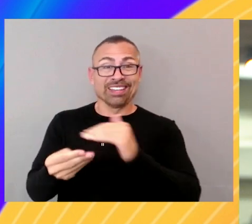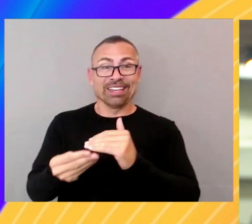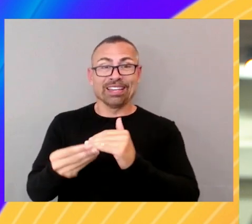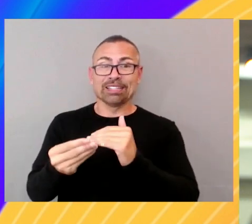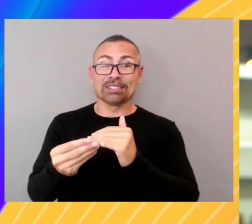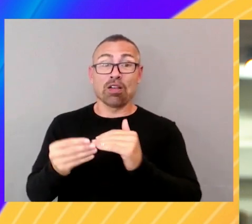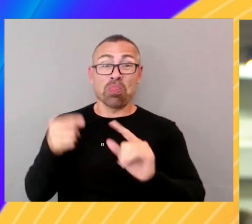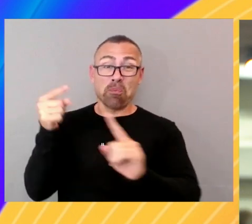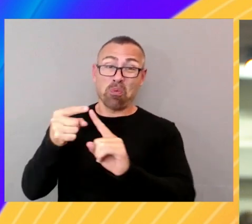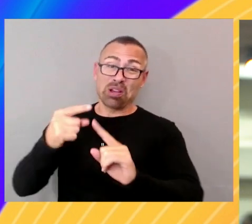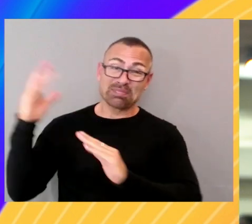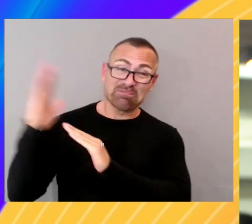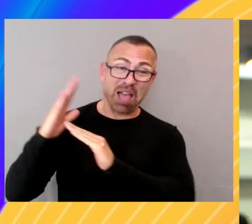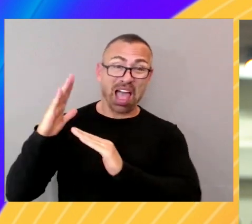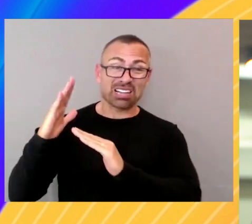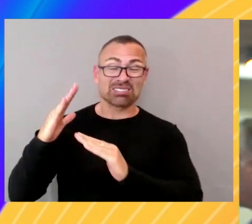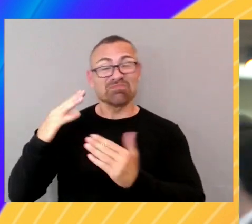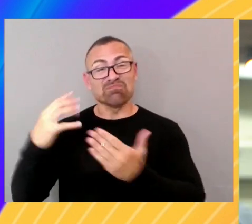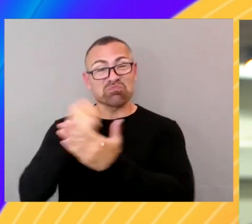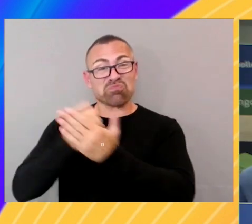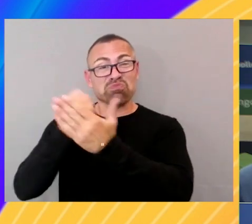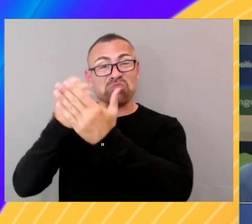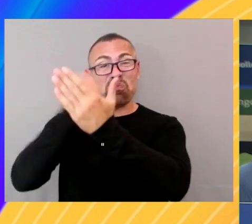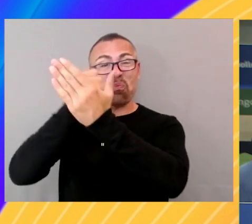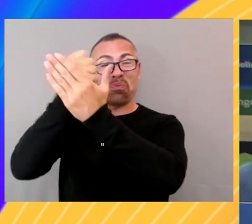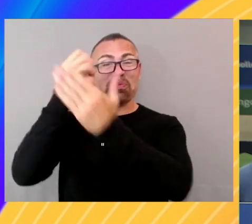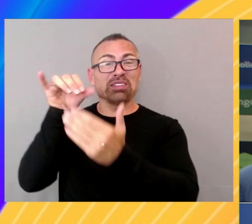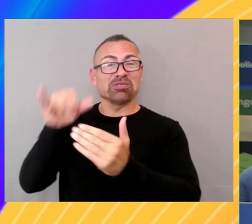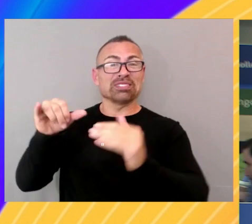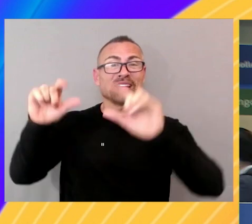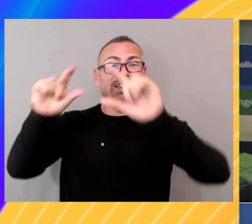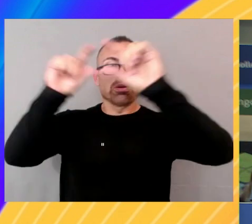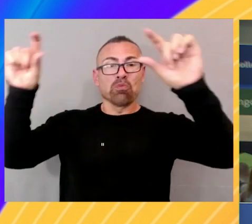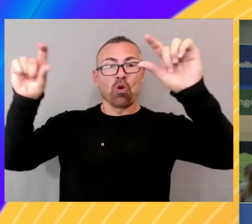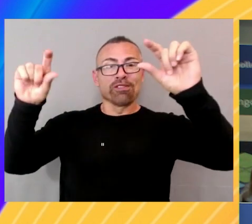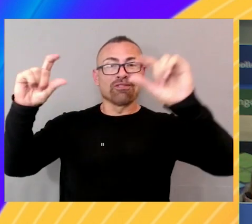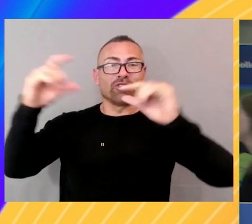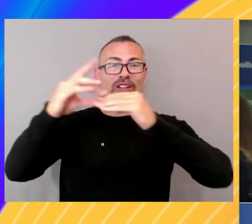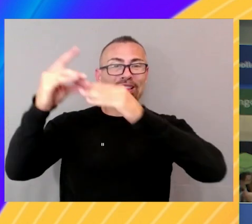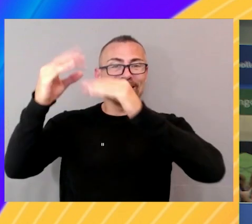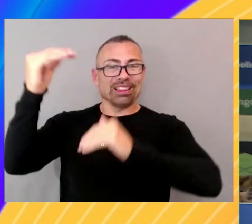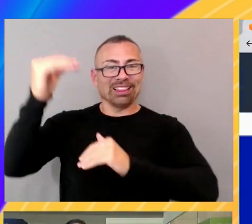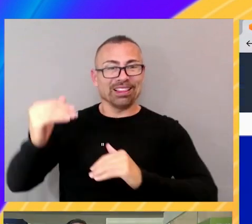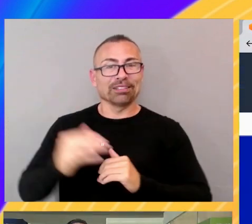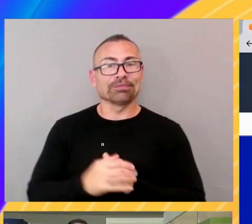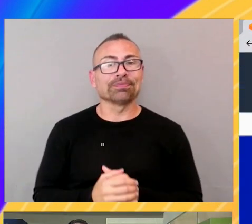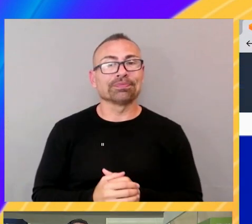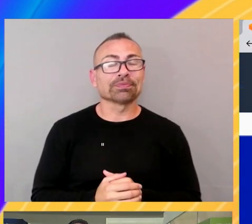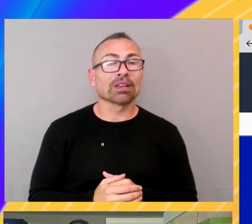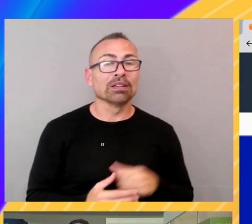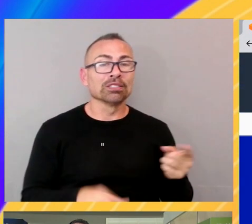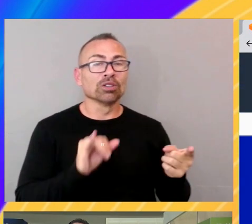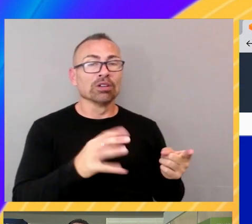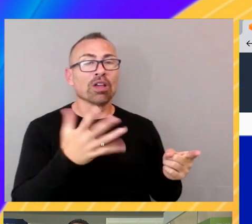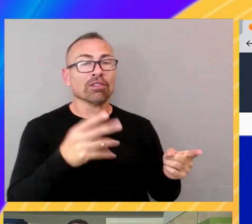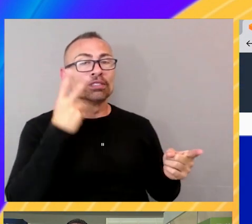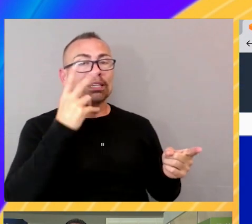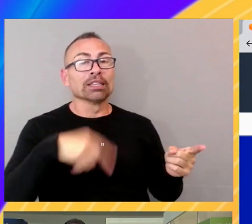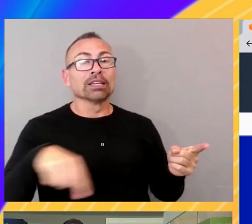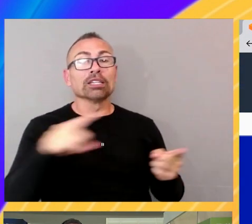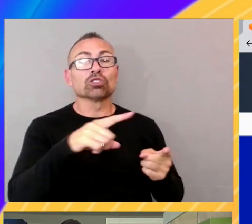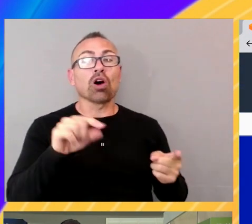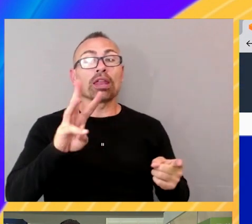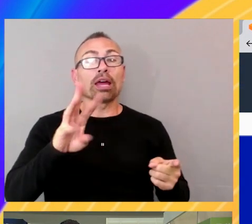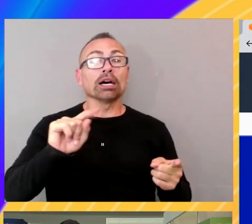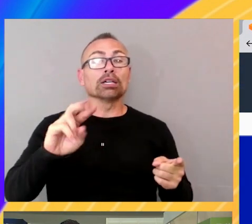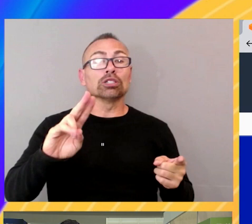Awesome. So what we have here on the screen is we have our AWS Training Certification on Twitch page. You can go to